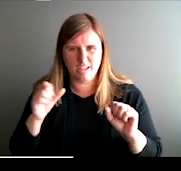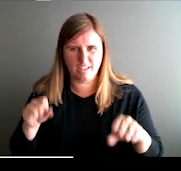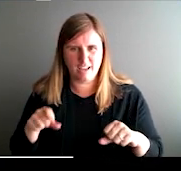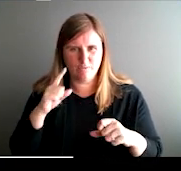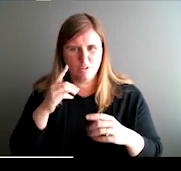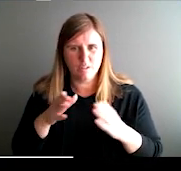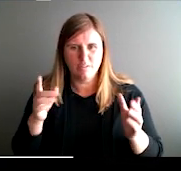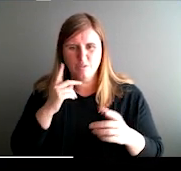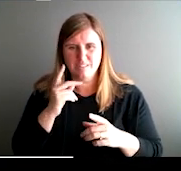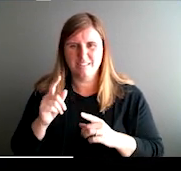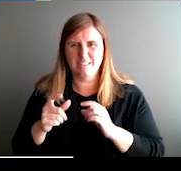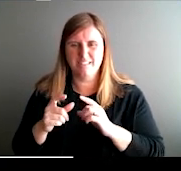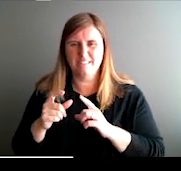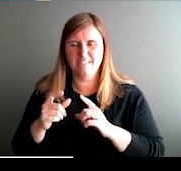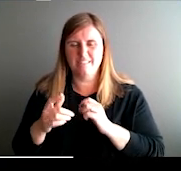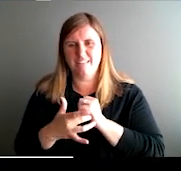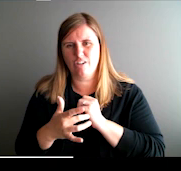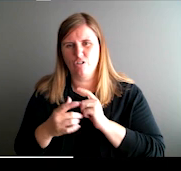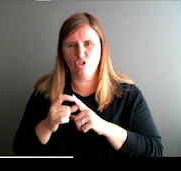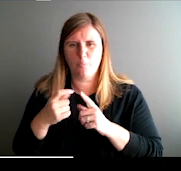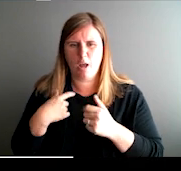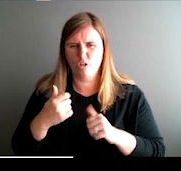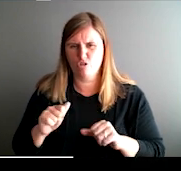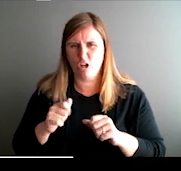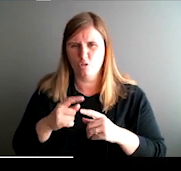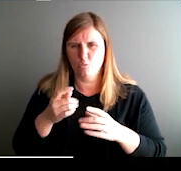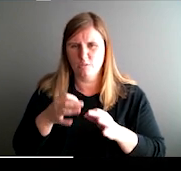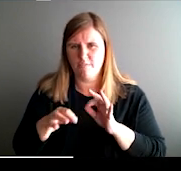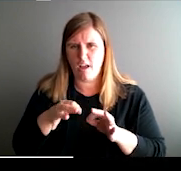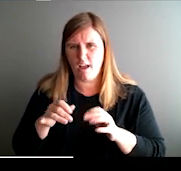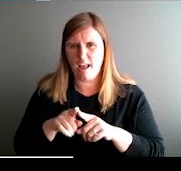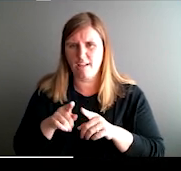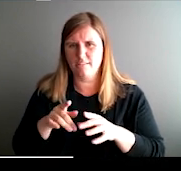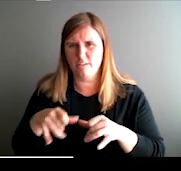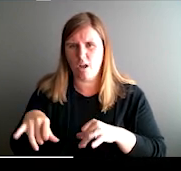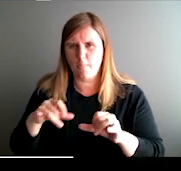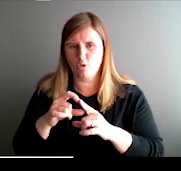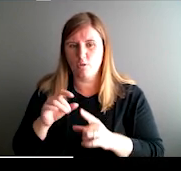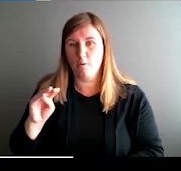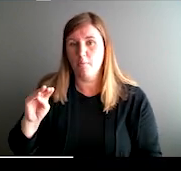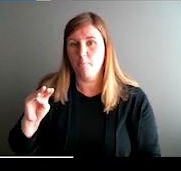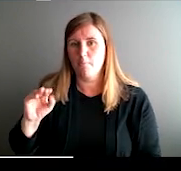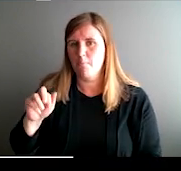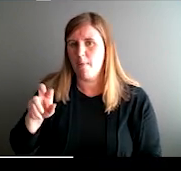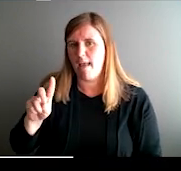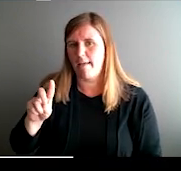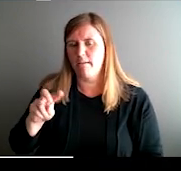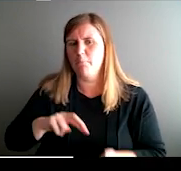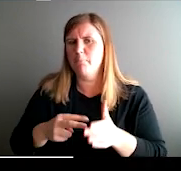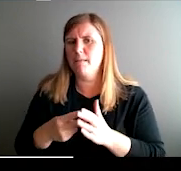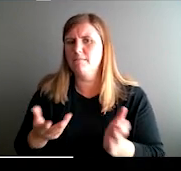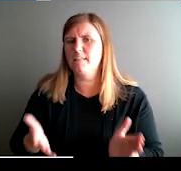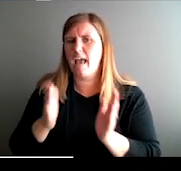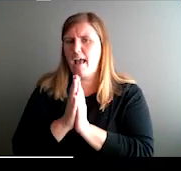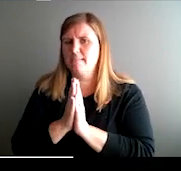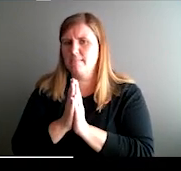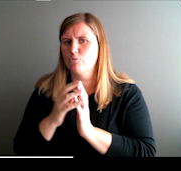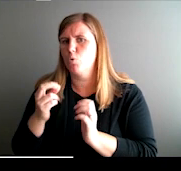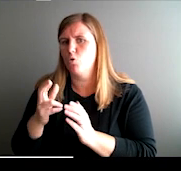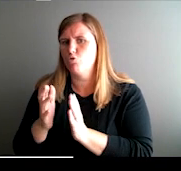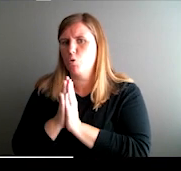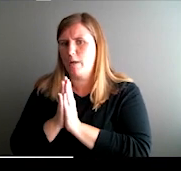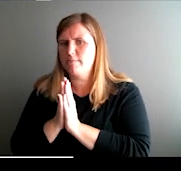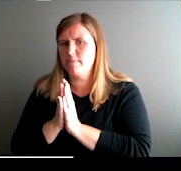So if you see a technical term, I'll try and define it in common terms. In this case, mand simply means to ask for or to